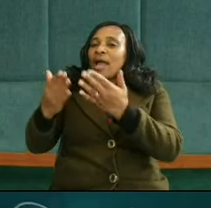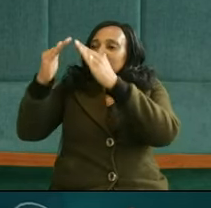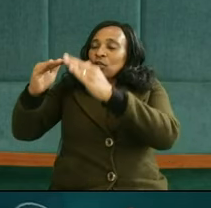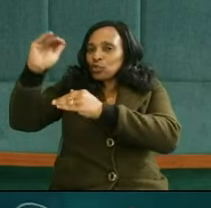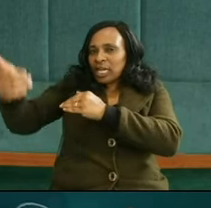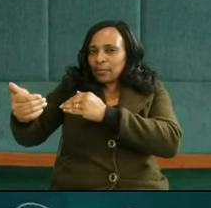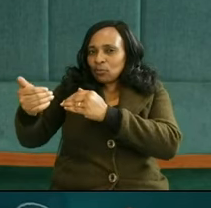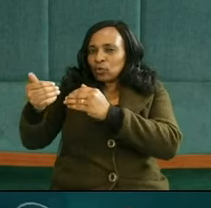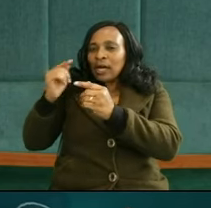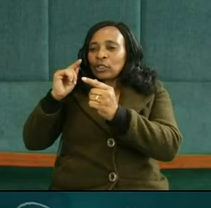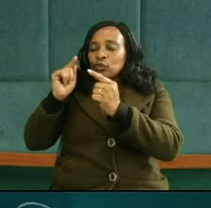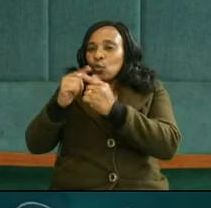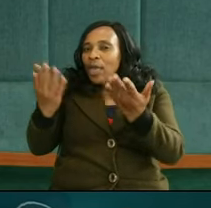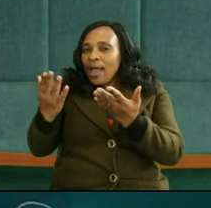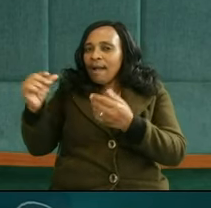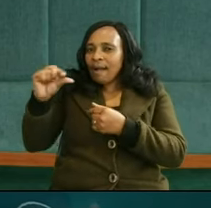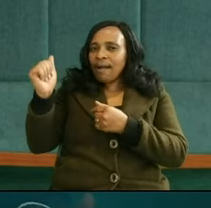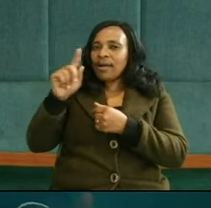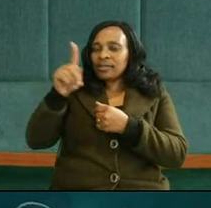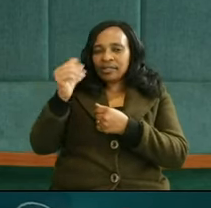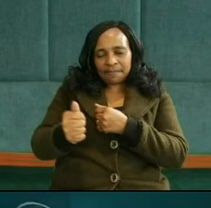Jerusalem to Gaza.